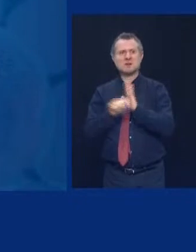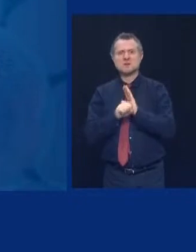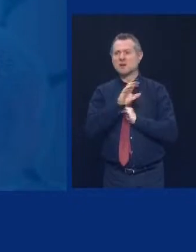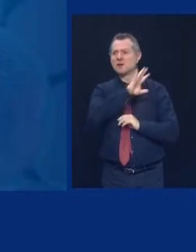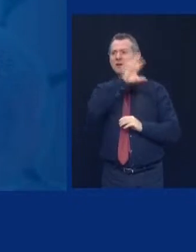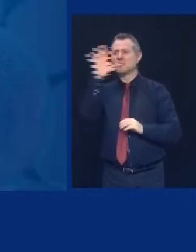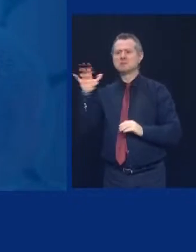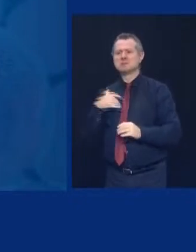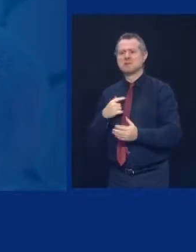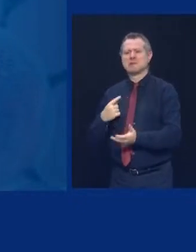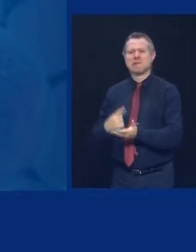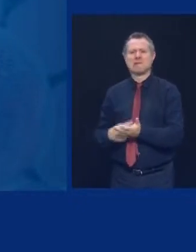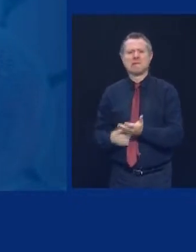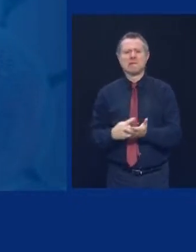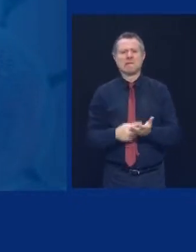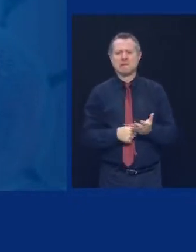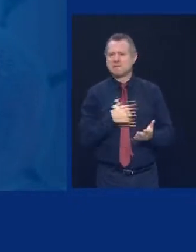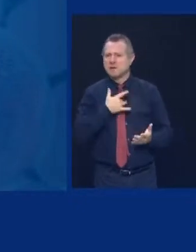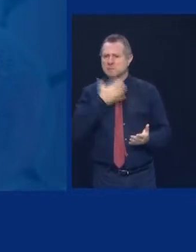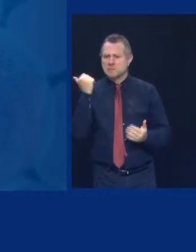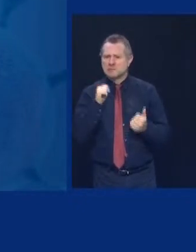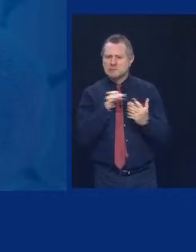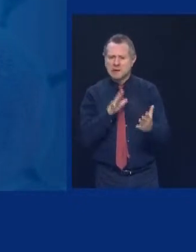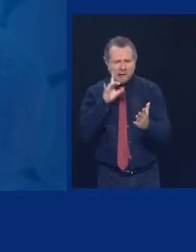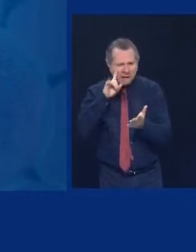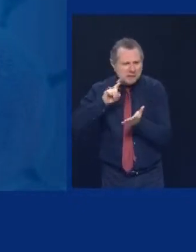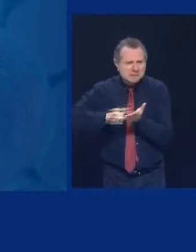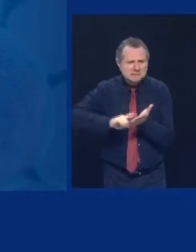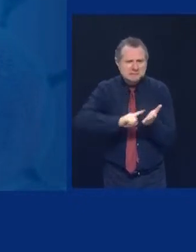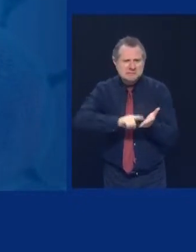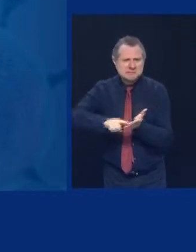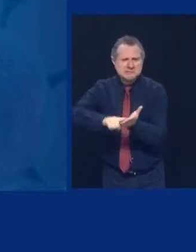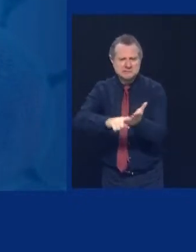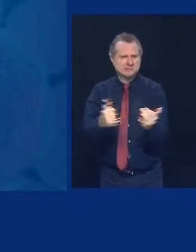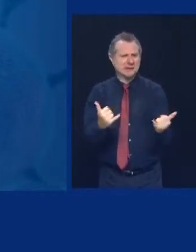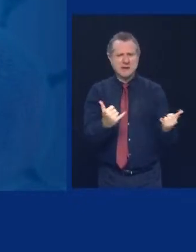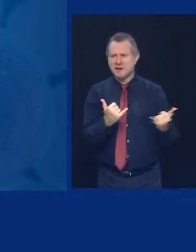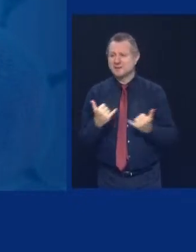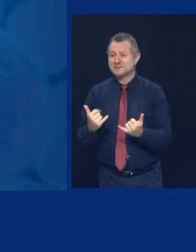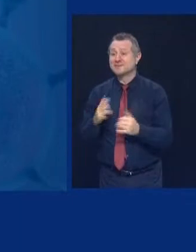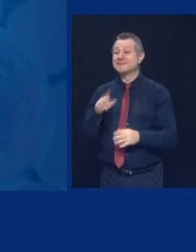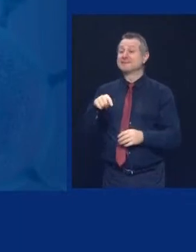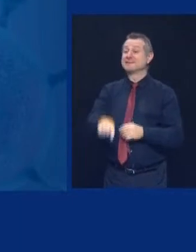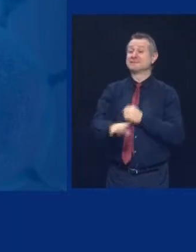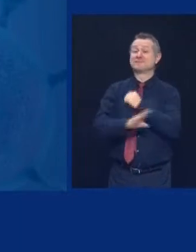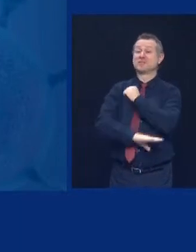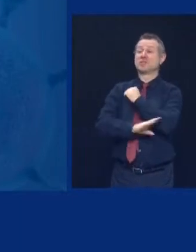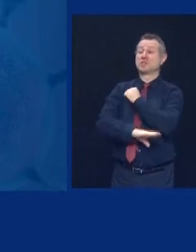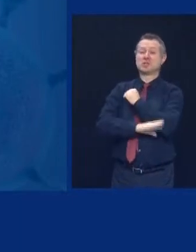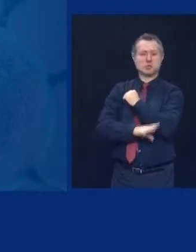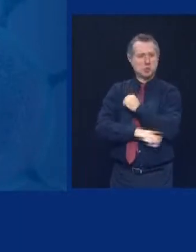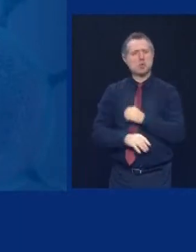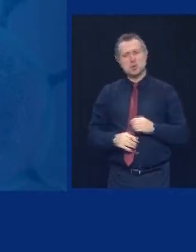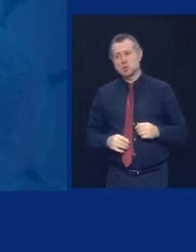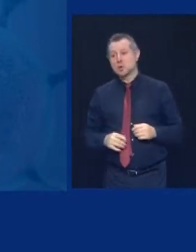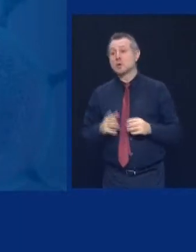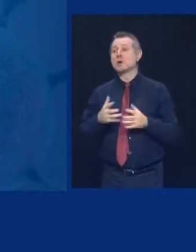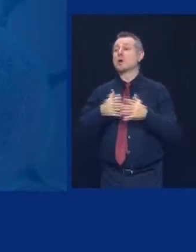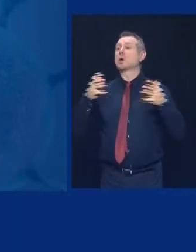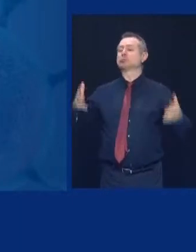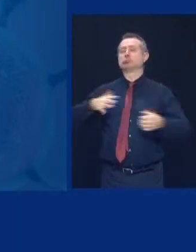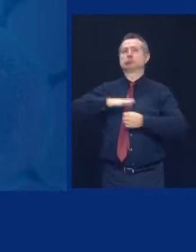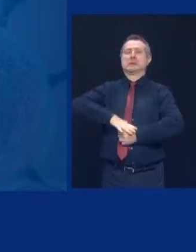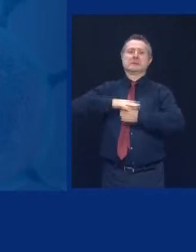that we're researching. So for the fall, there are significant stressors, which